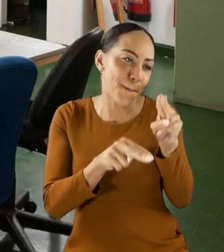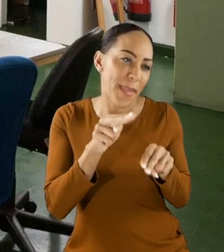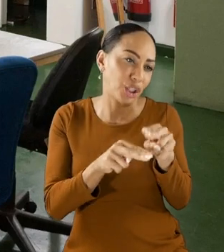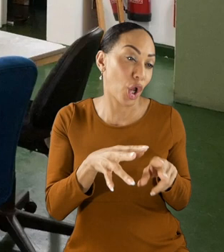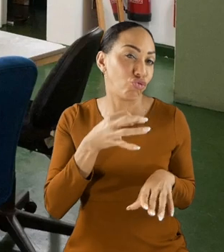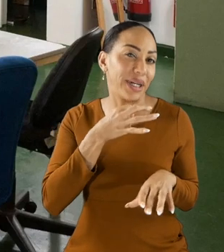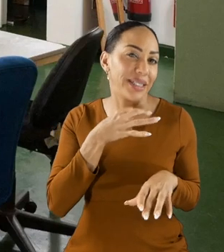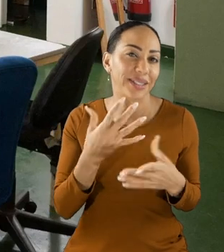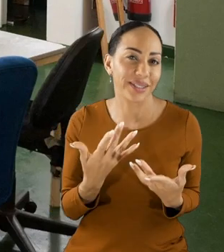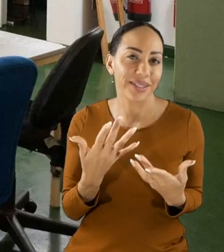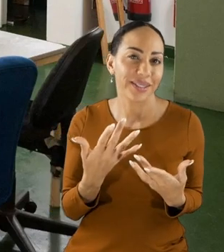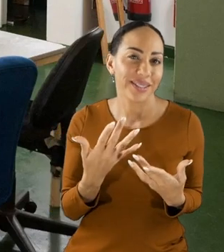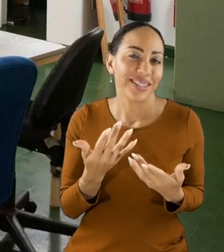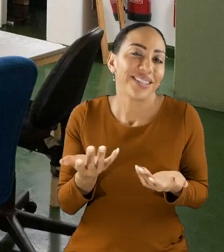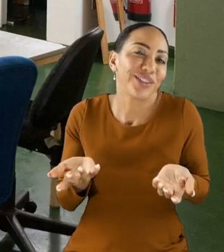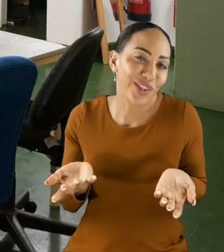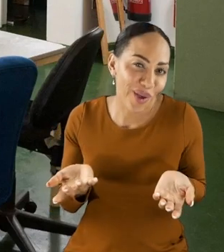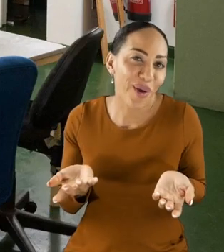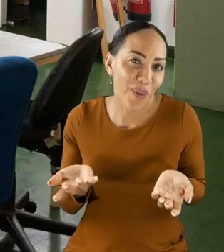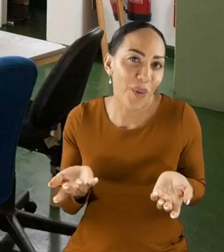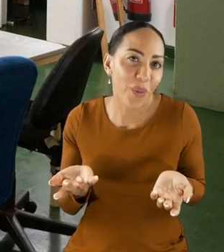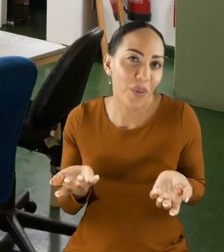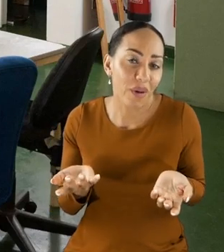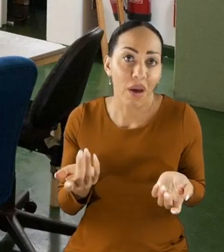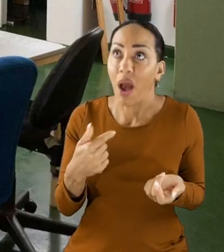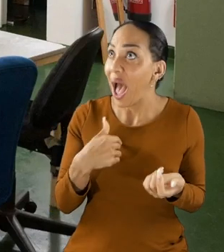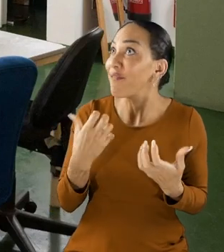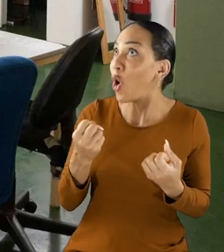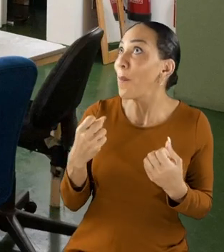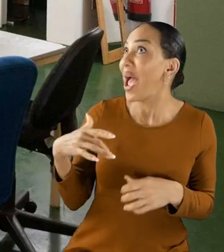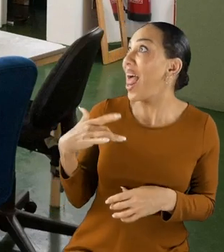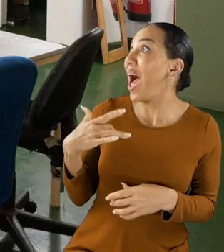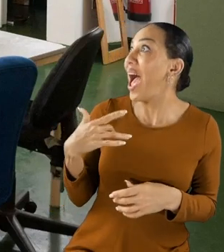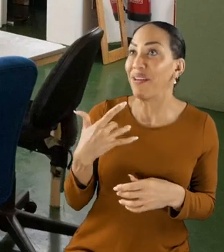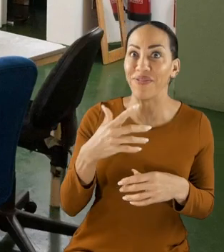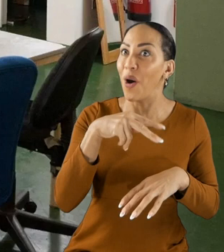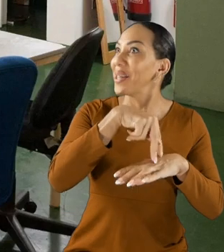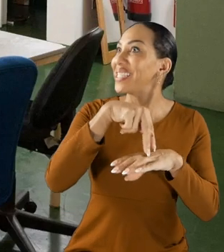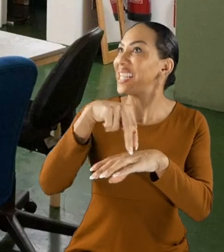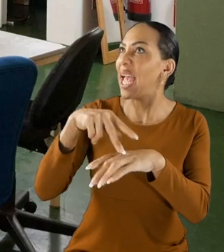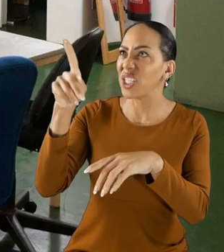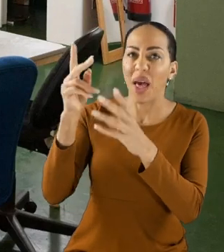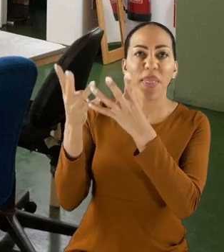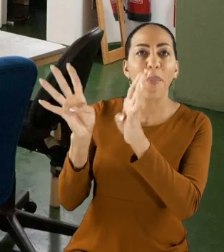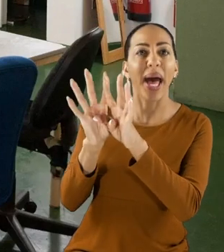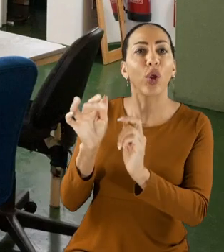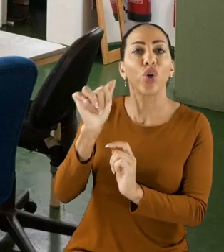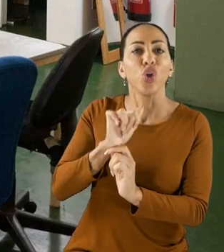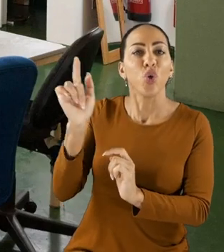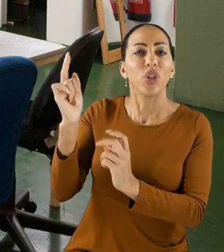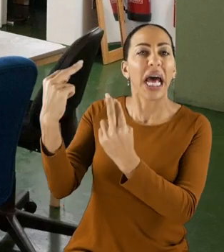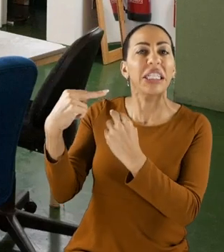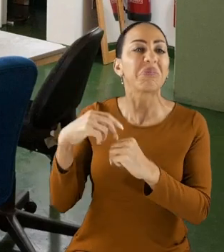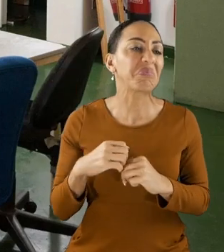to measure risk. So you get the sense that however much I've got the life that I'm living on stage, the panel are constantly using